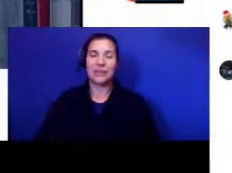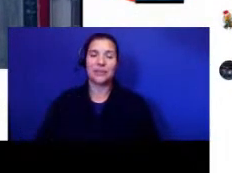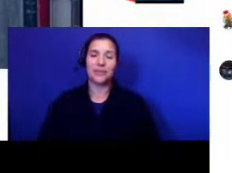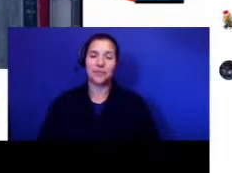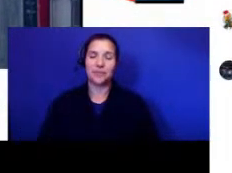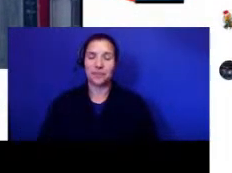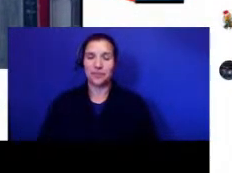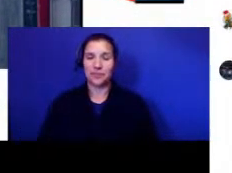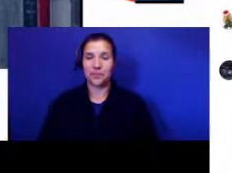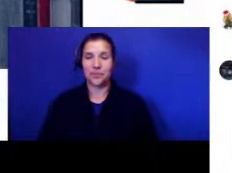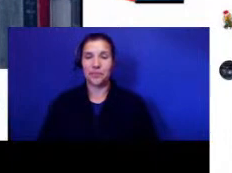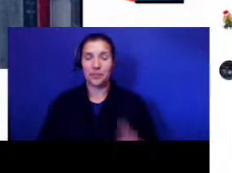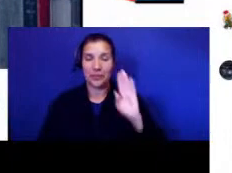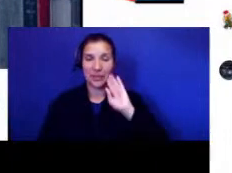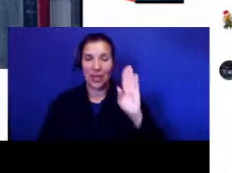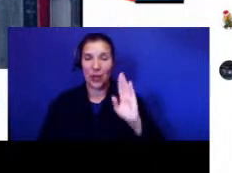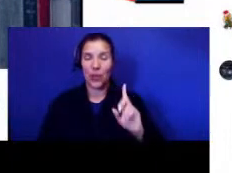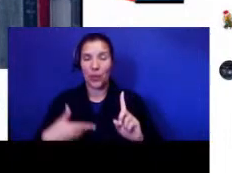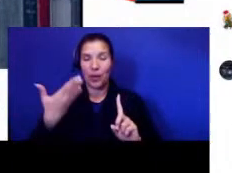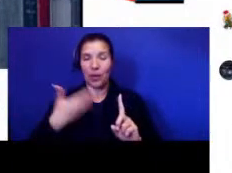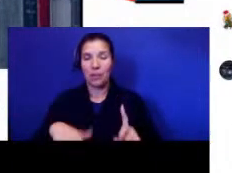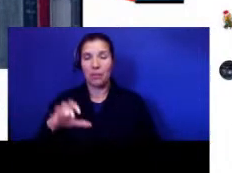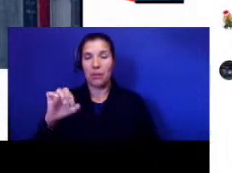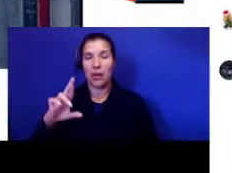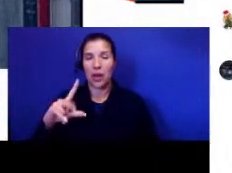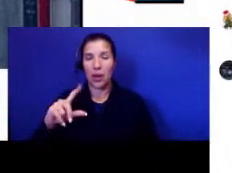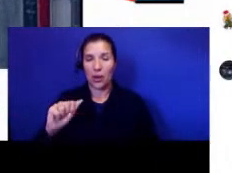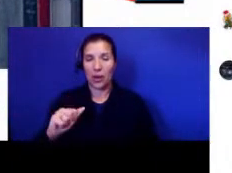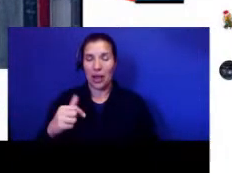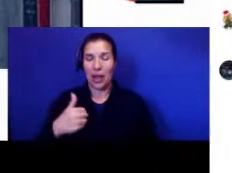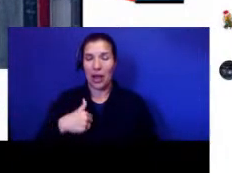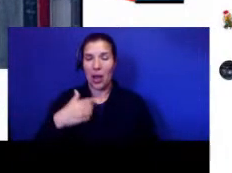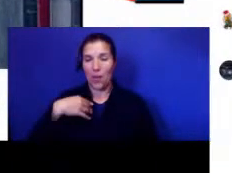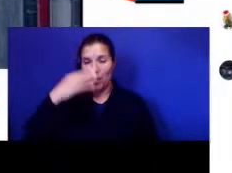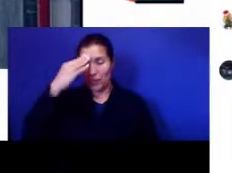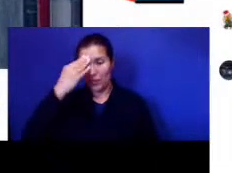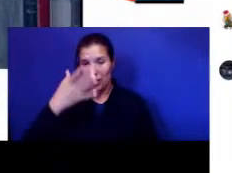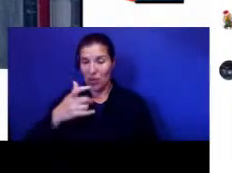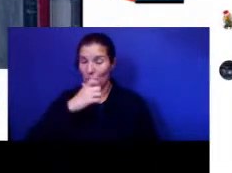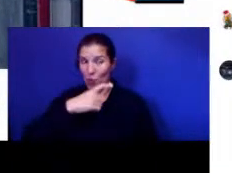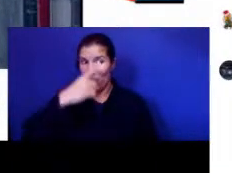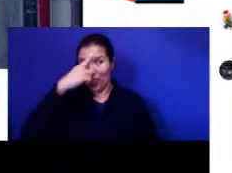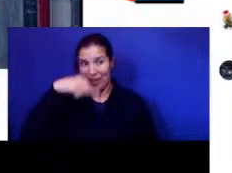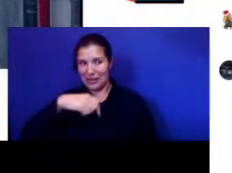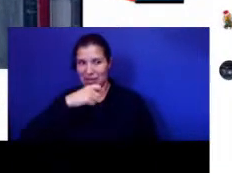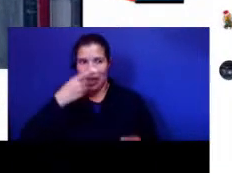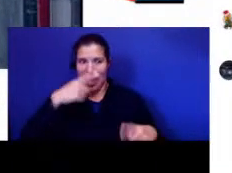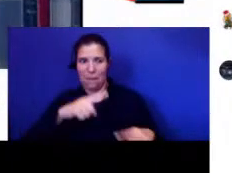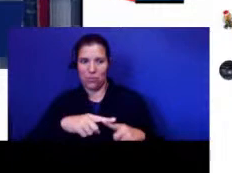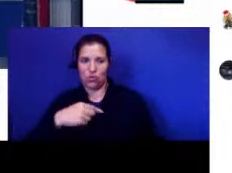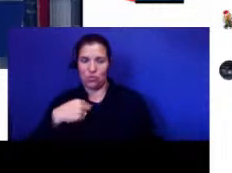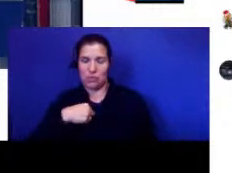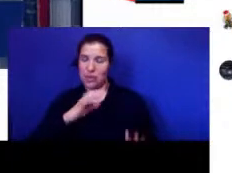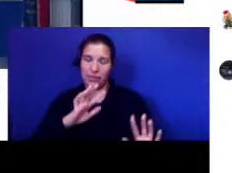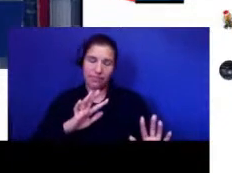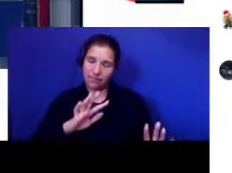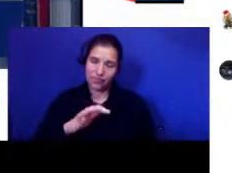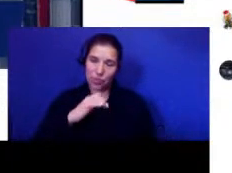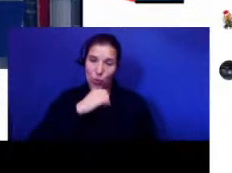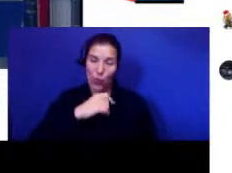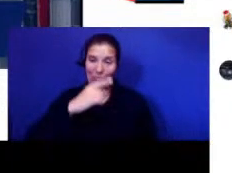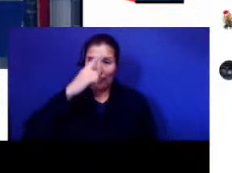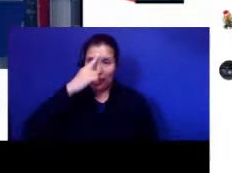Hi, my name's Erica, and I'm here to tell you, don't think this could never happen to you. Don't think that just by